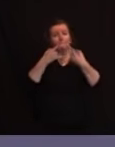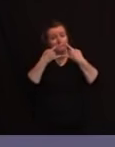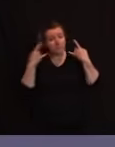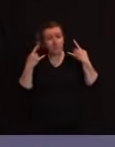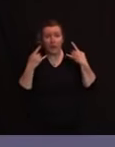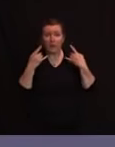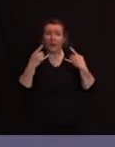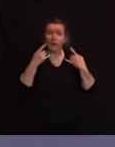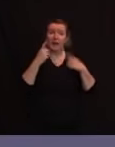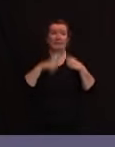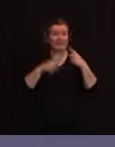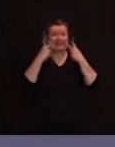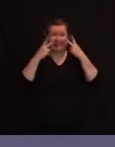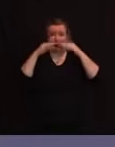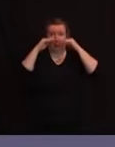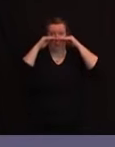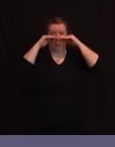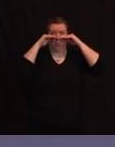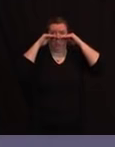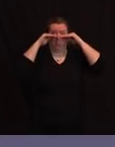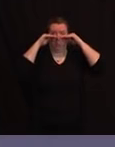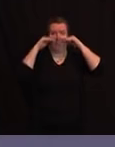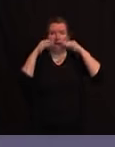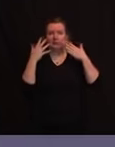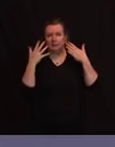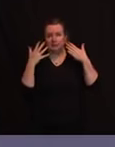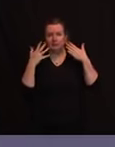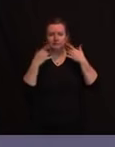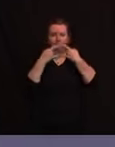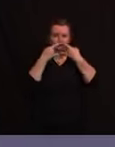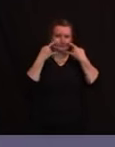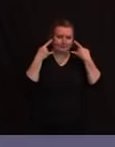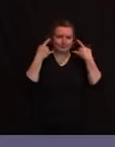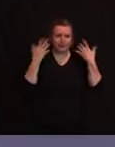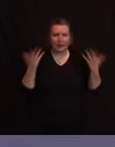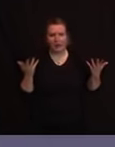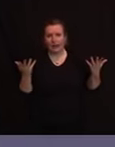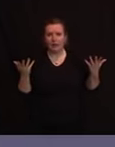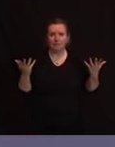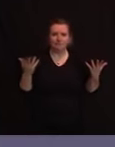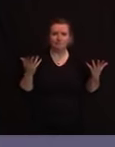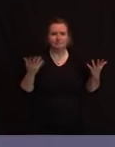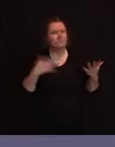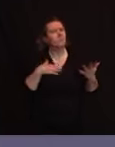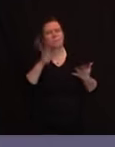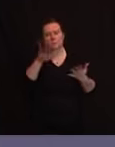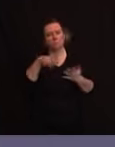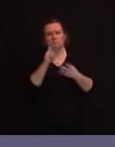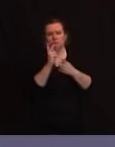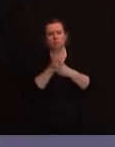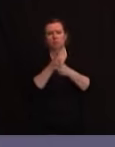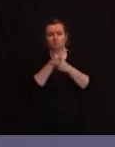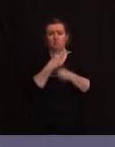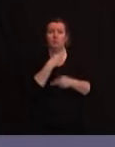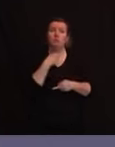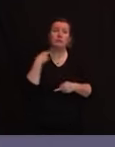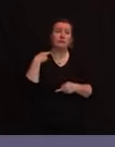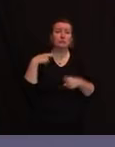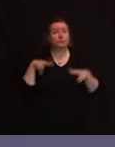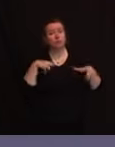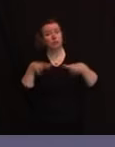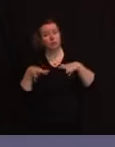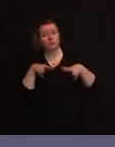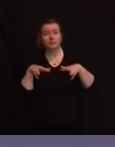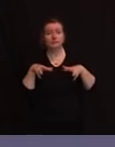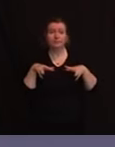see, assuming you're social distancing, is something I personally think is putting you at risk that you don't need to be at. So in other words, we